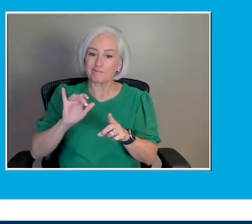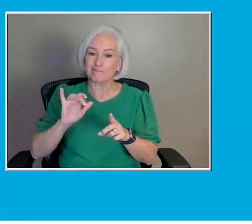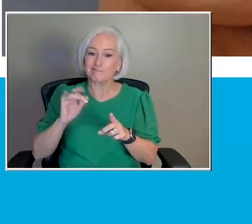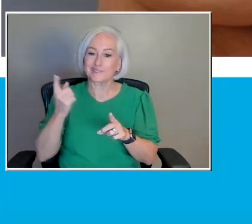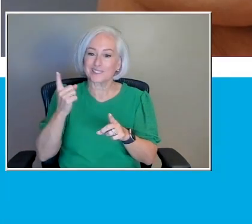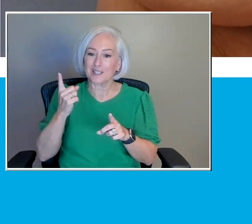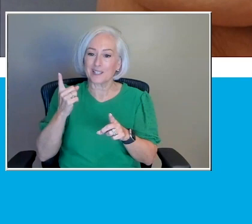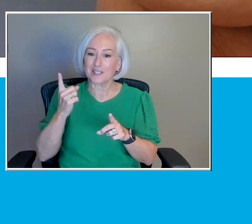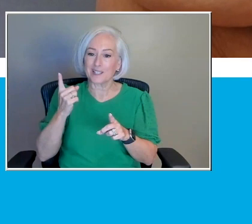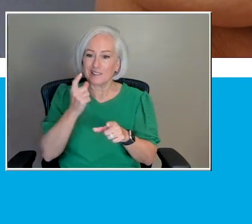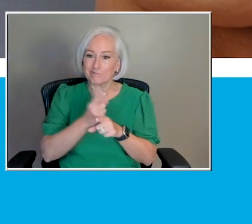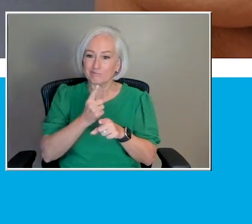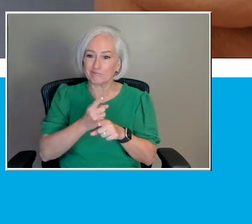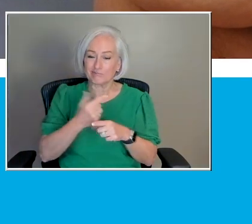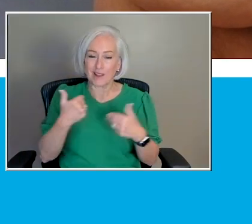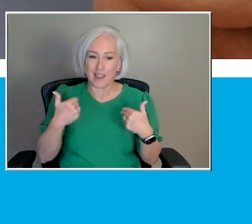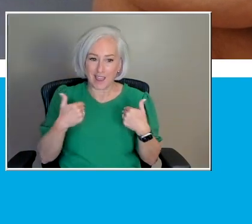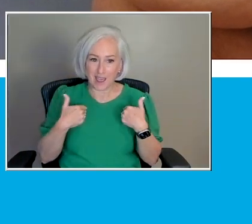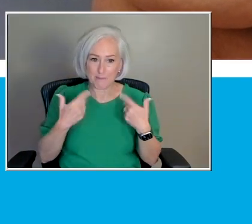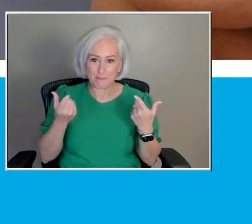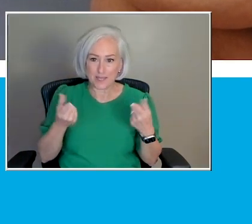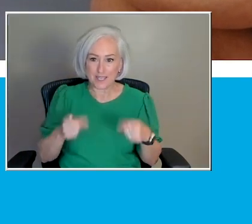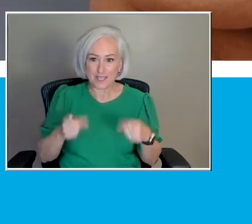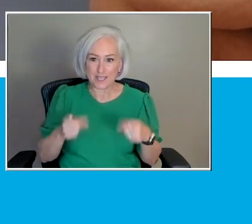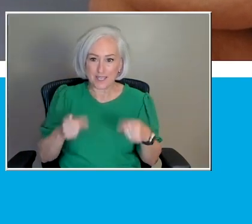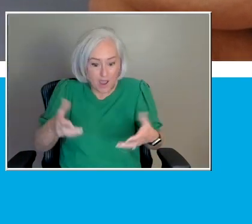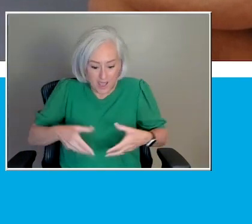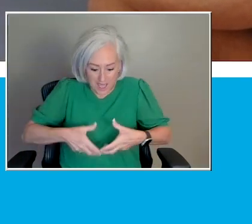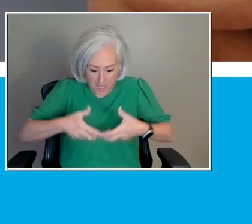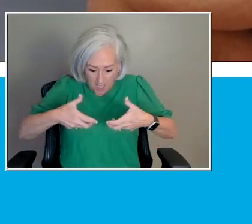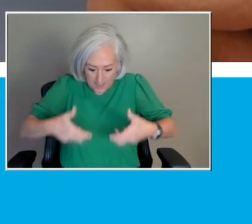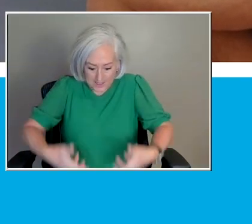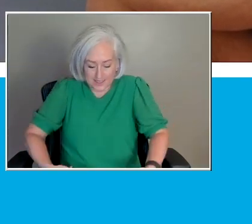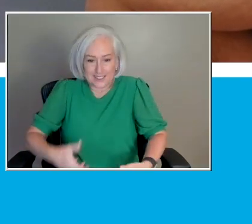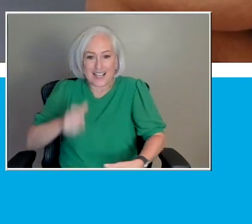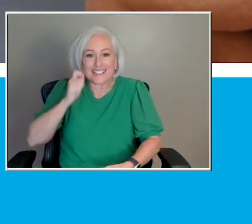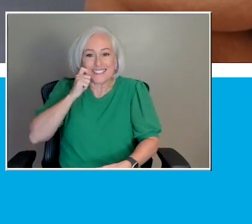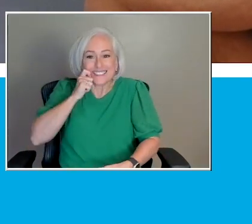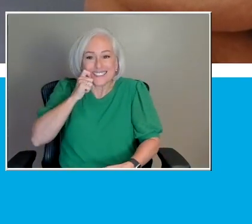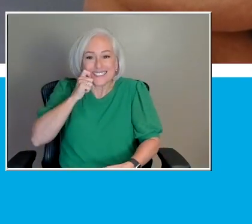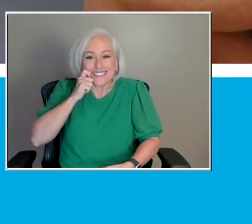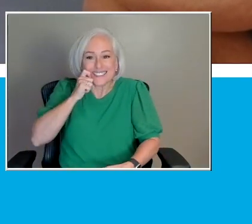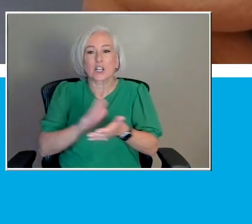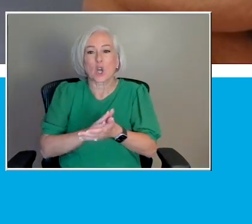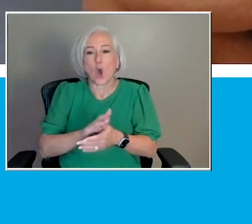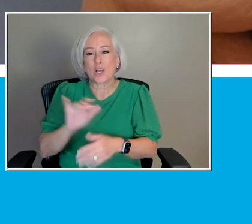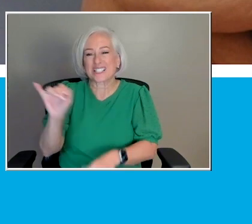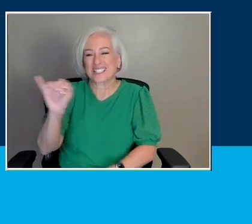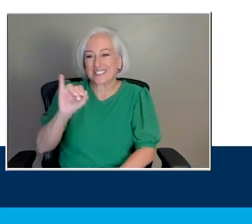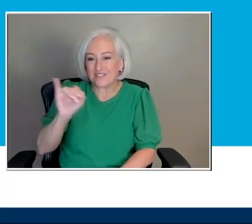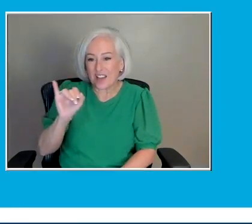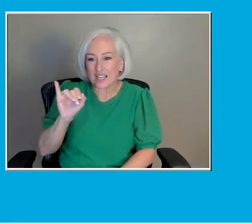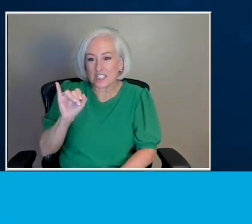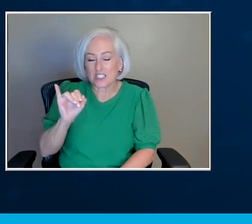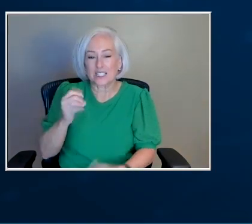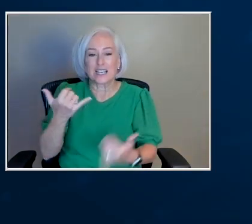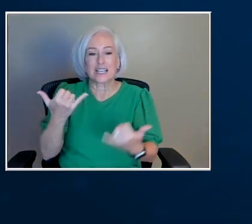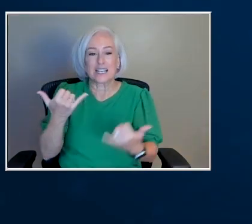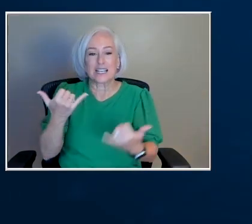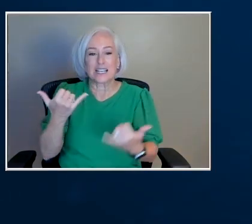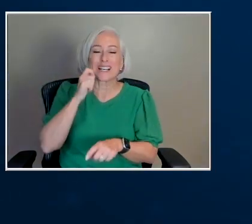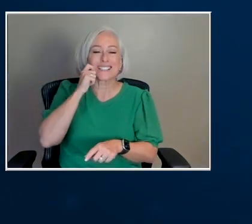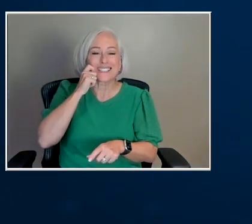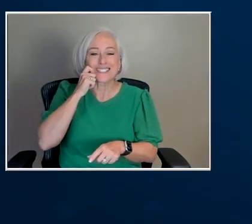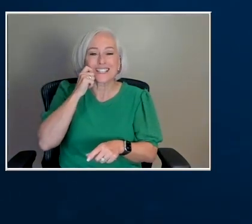Stites, all that excess skin can lead to infections. We'll look at the skin removal surgery that's becoming more common Wednesday at